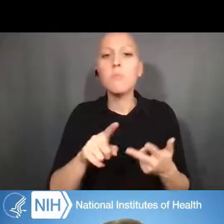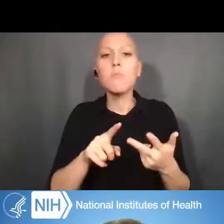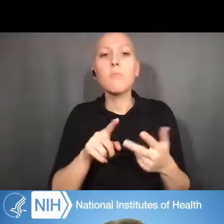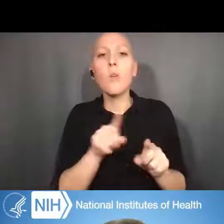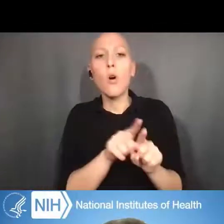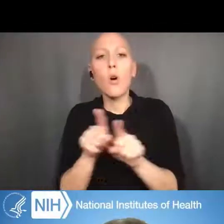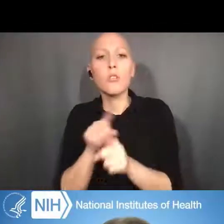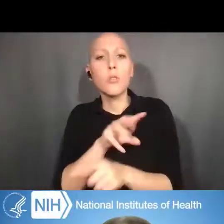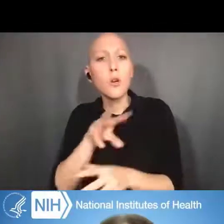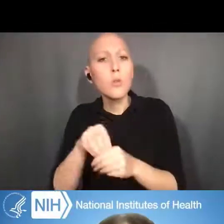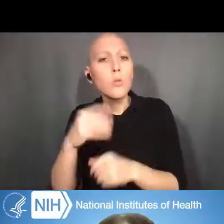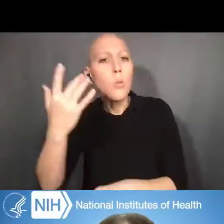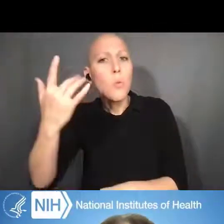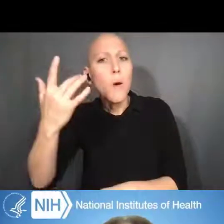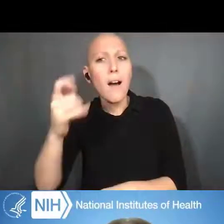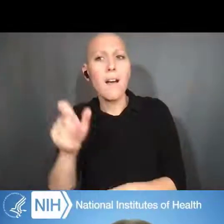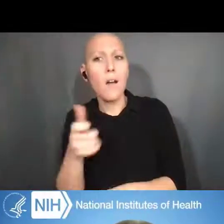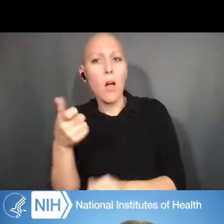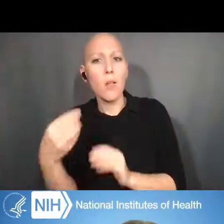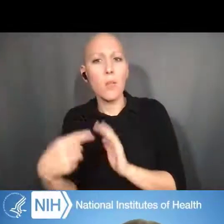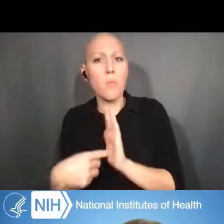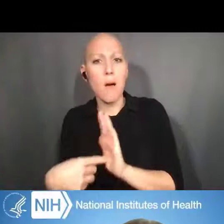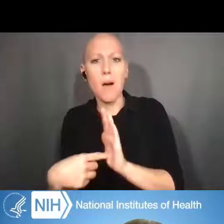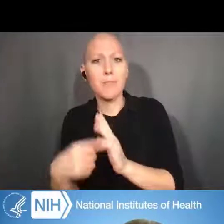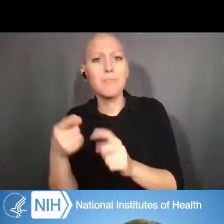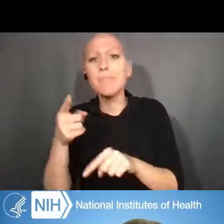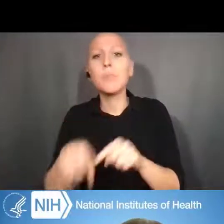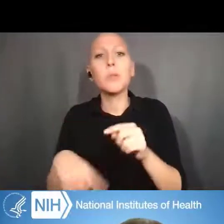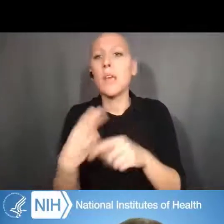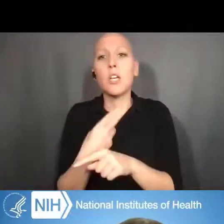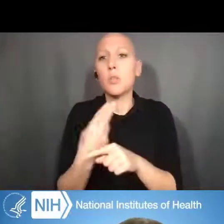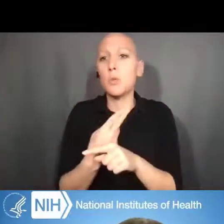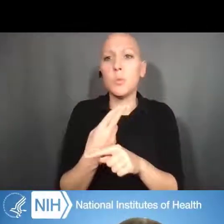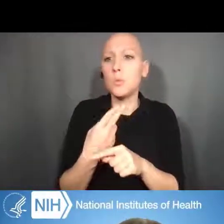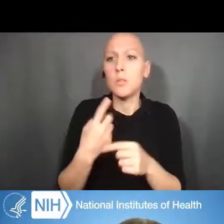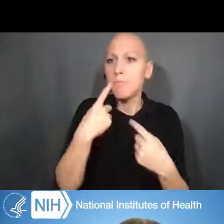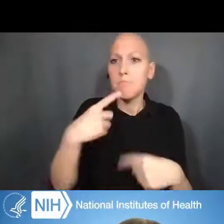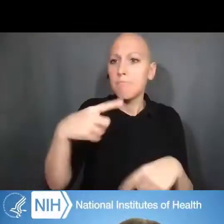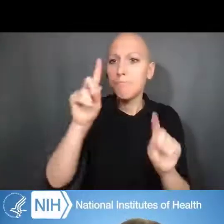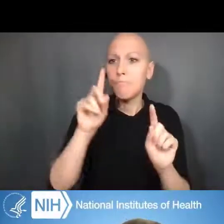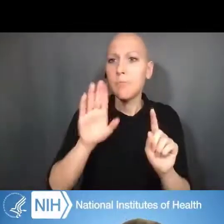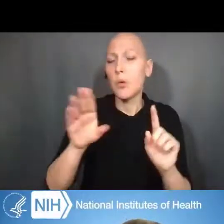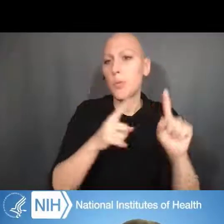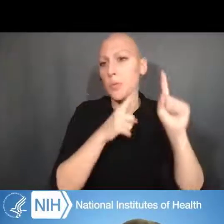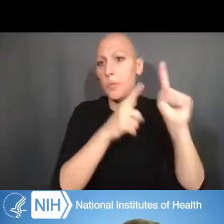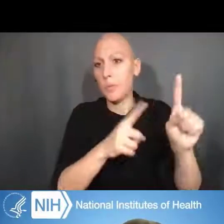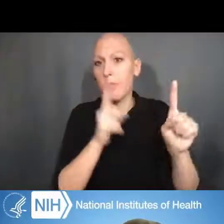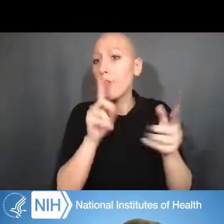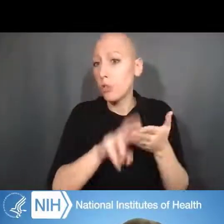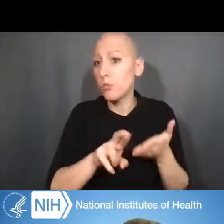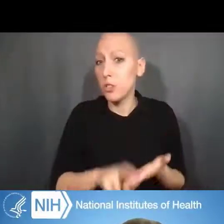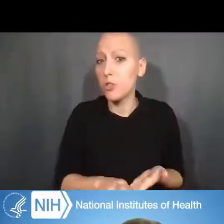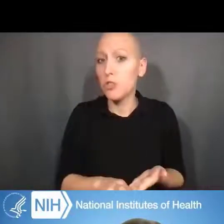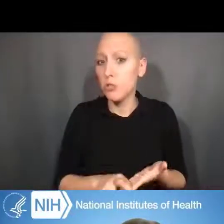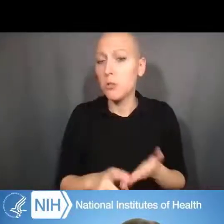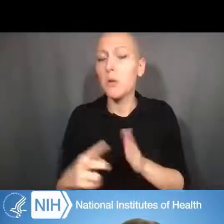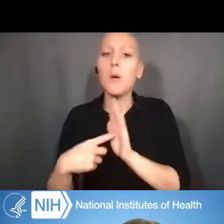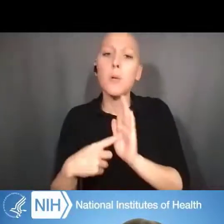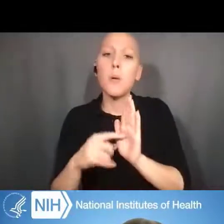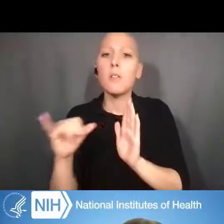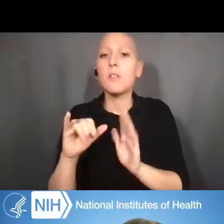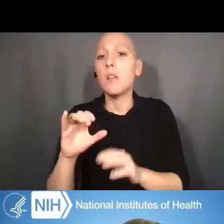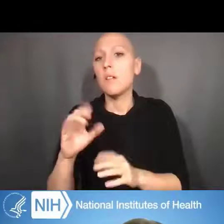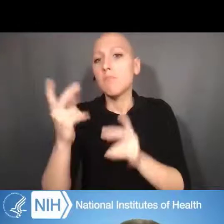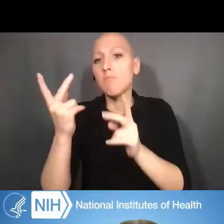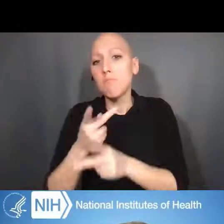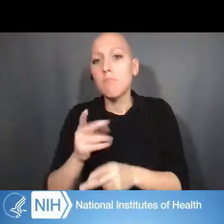alternative model cannot be used to accomplish the research objectives. Such models include computational,